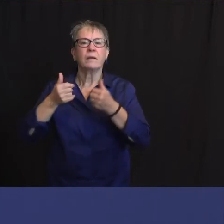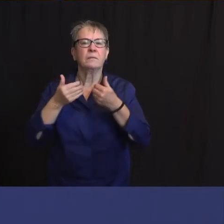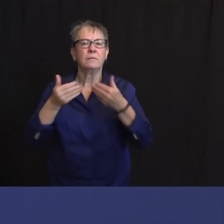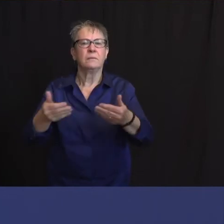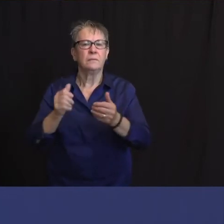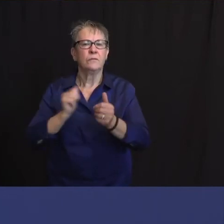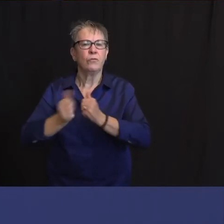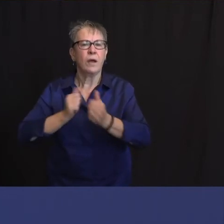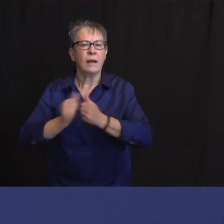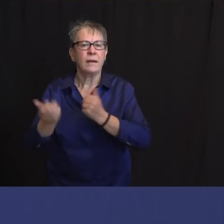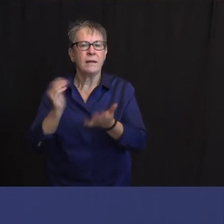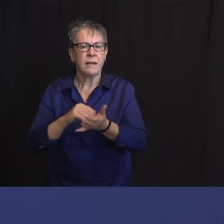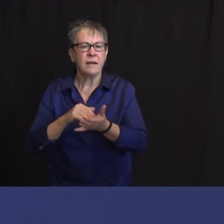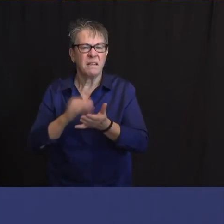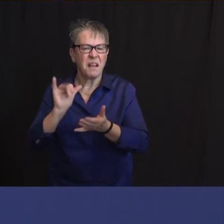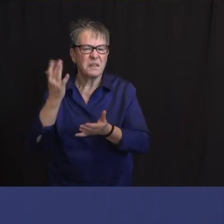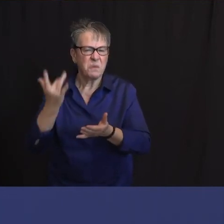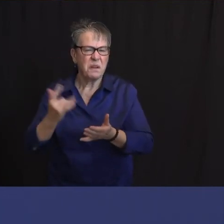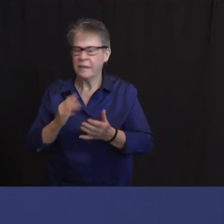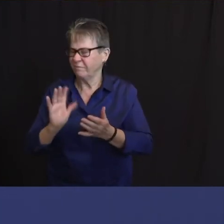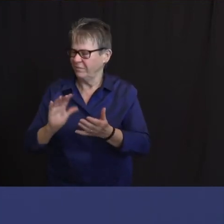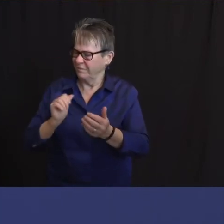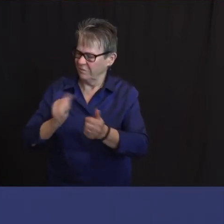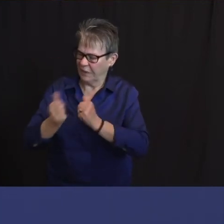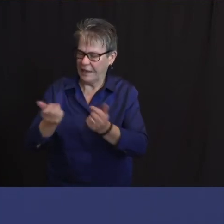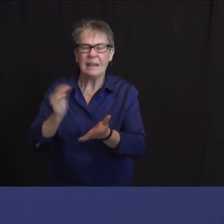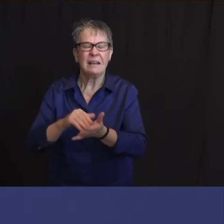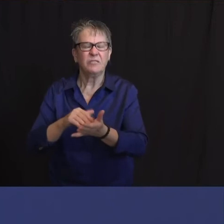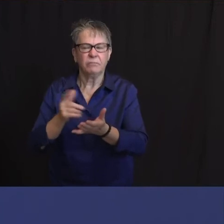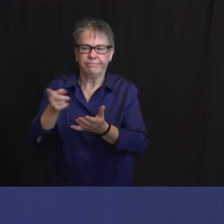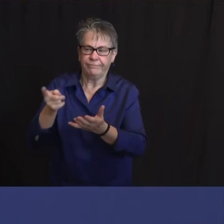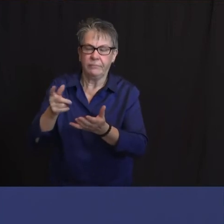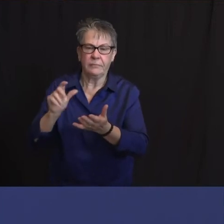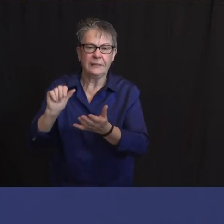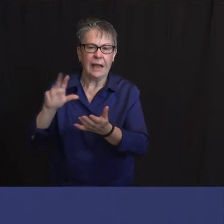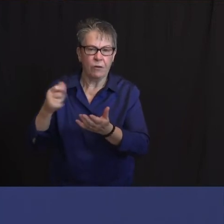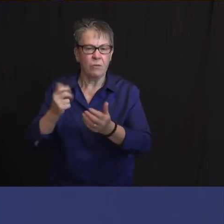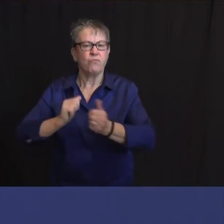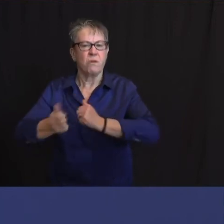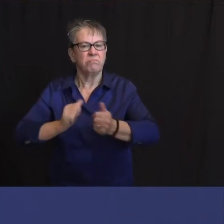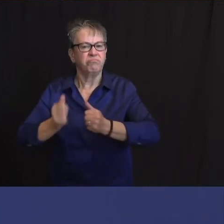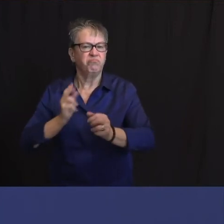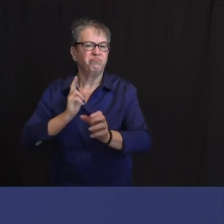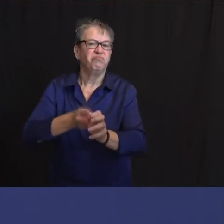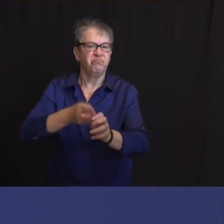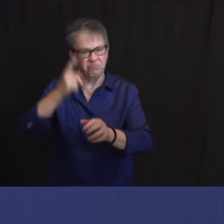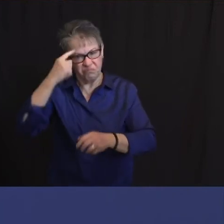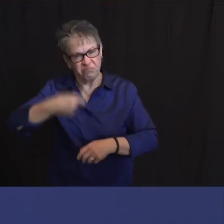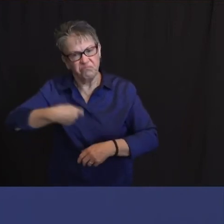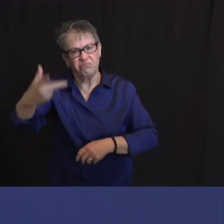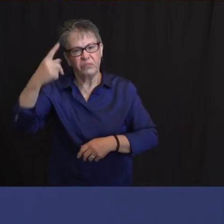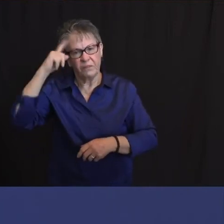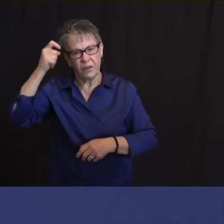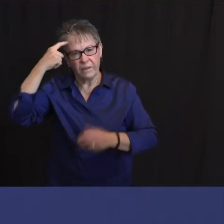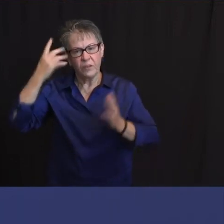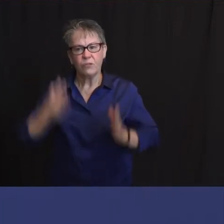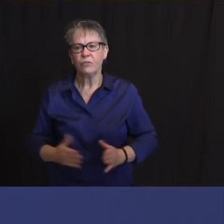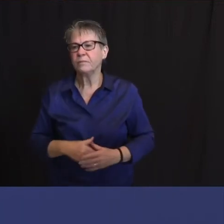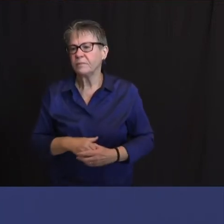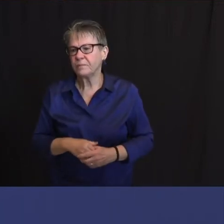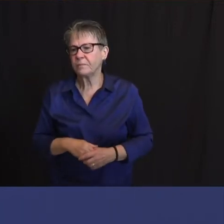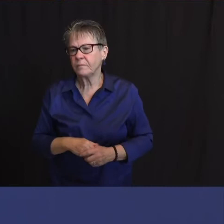that problem fixed? If not, is it worth maybe having a separate line for that hotline, given the large amount of people that we're hearing from that have